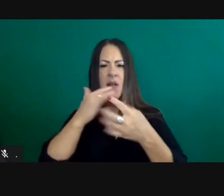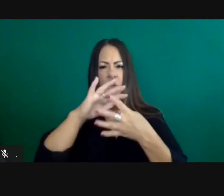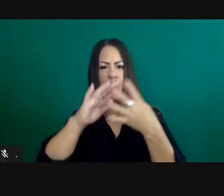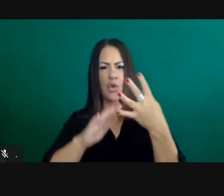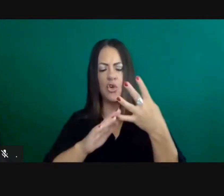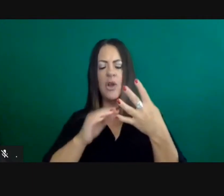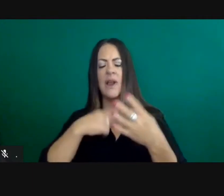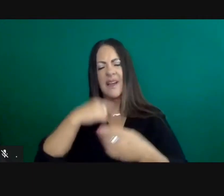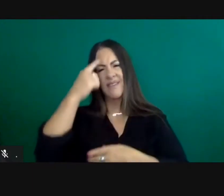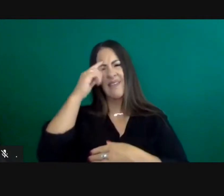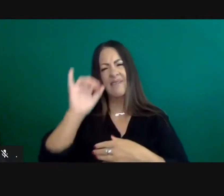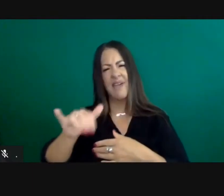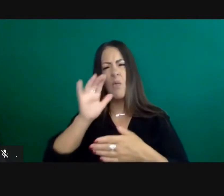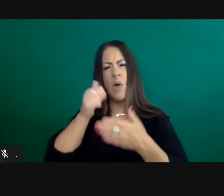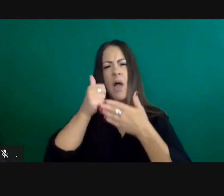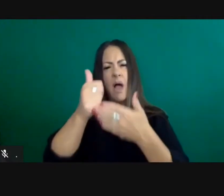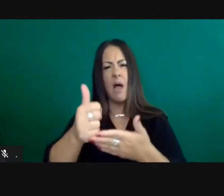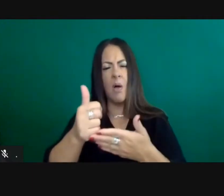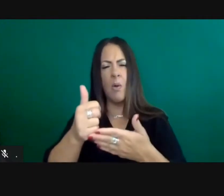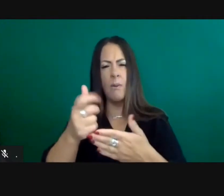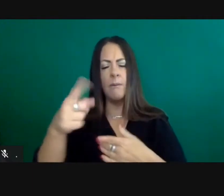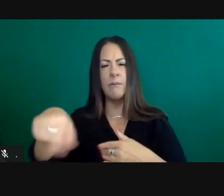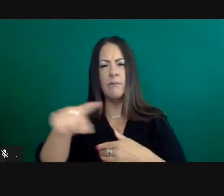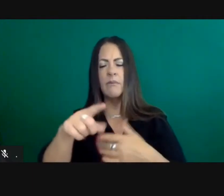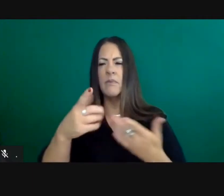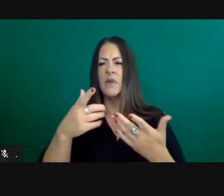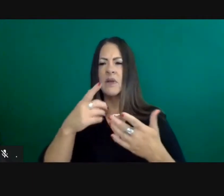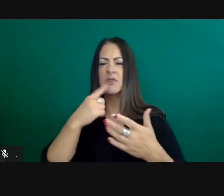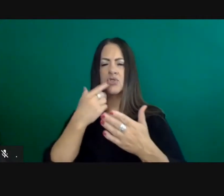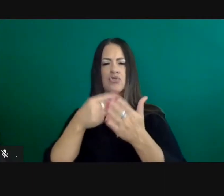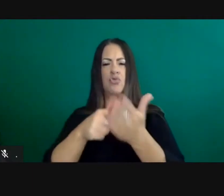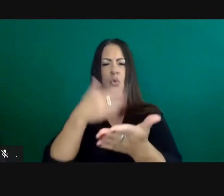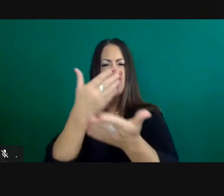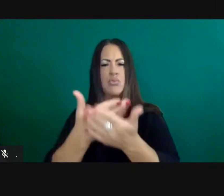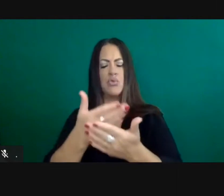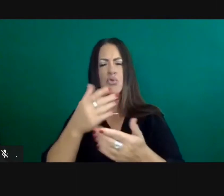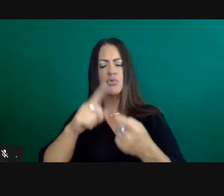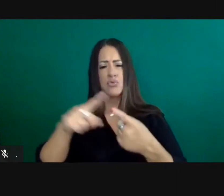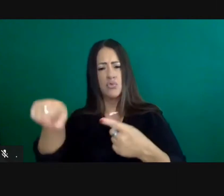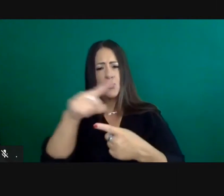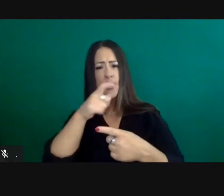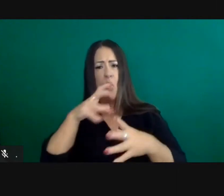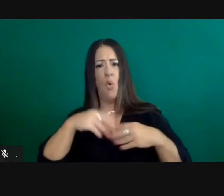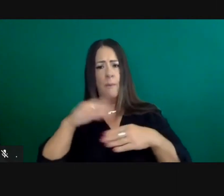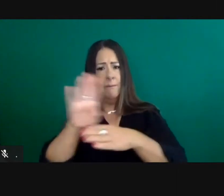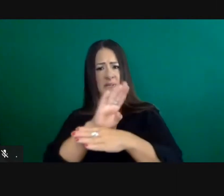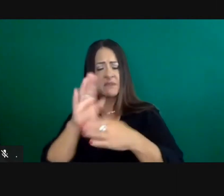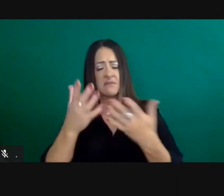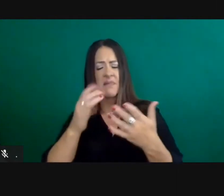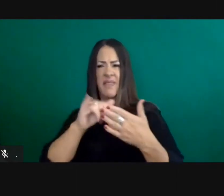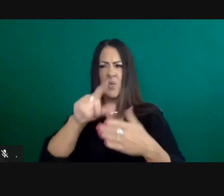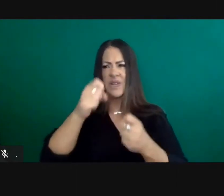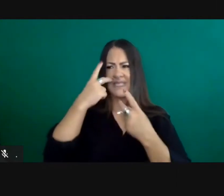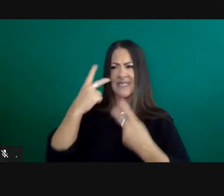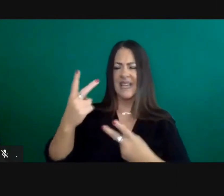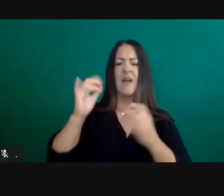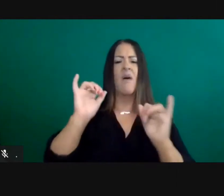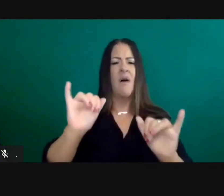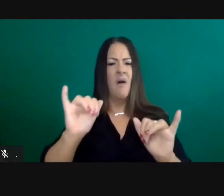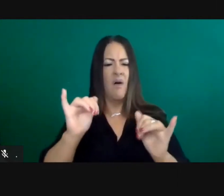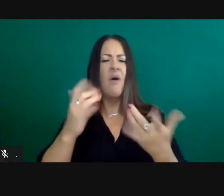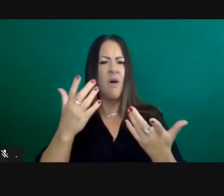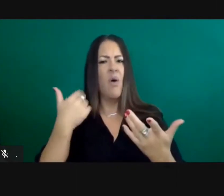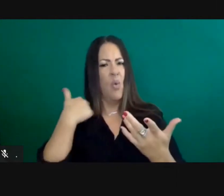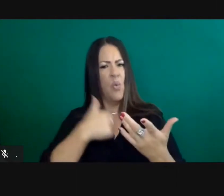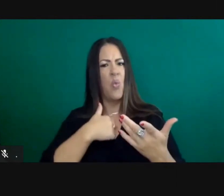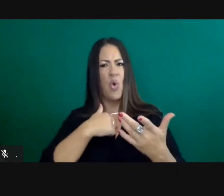think that should be hopefully a proof point to many of the business owners that they and the rest of our community is doing